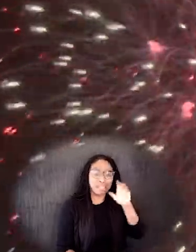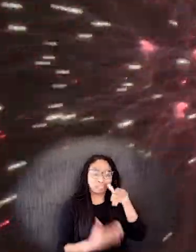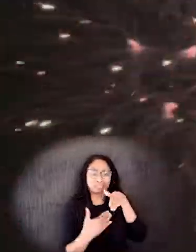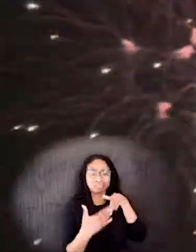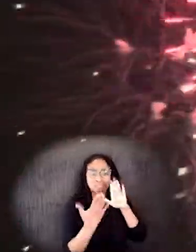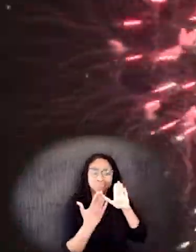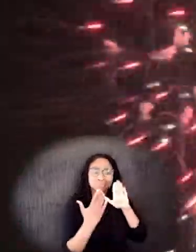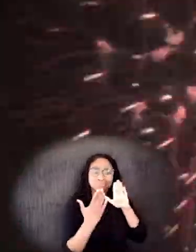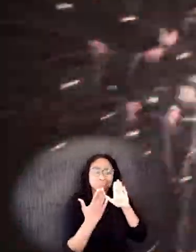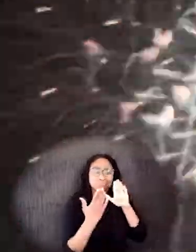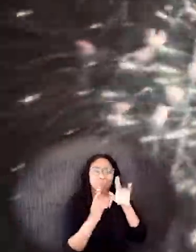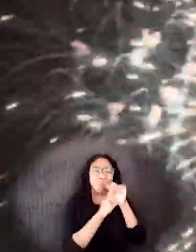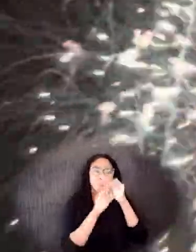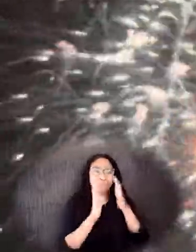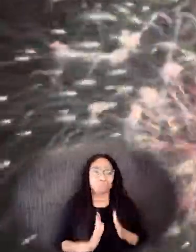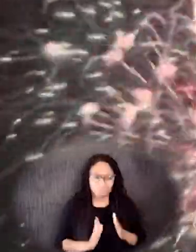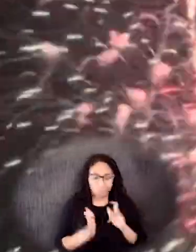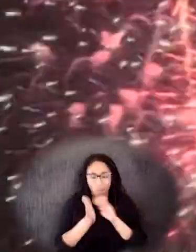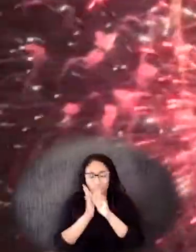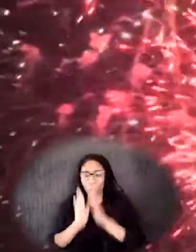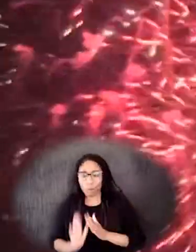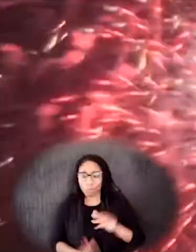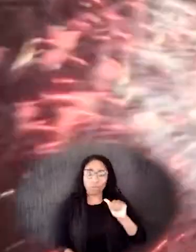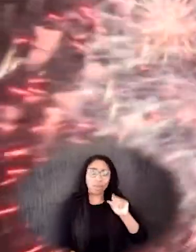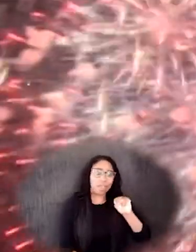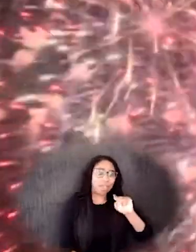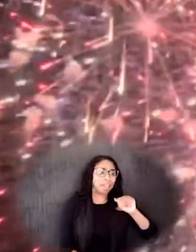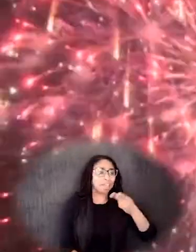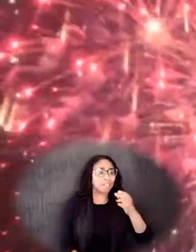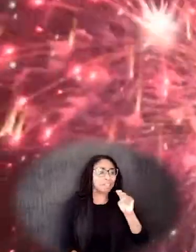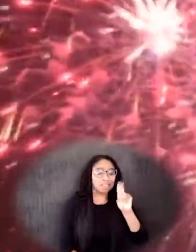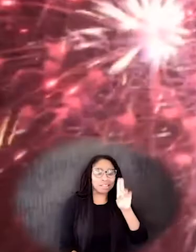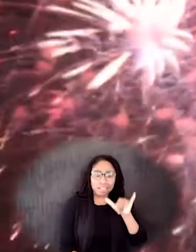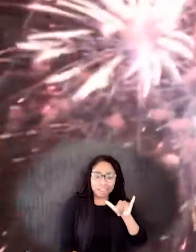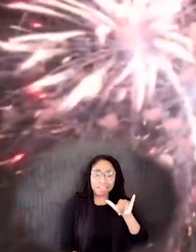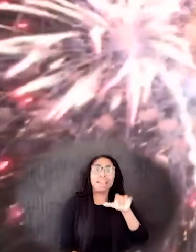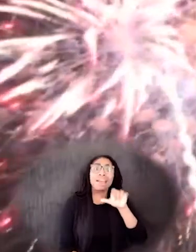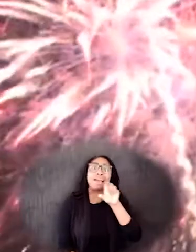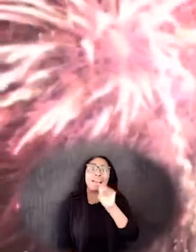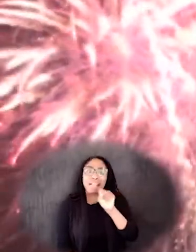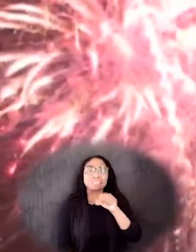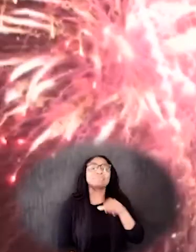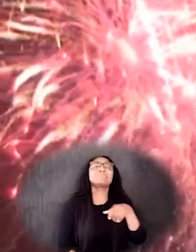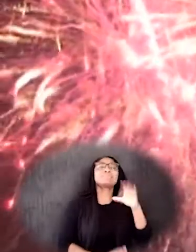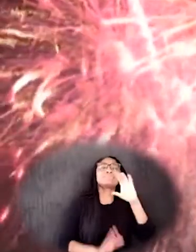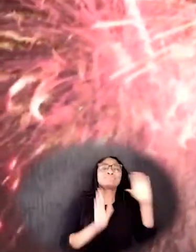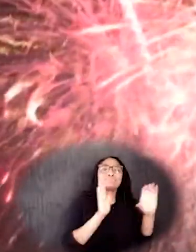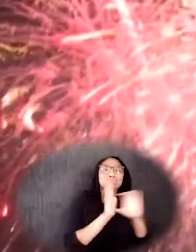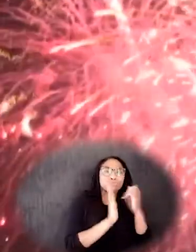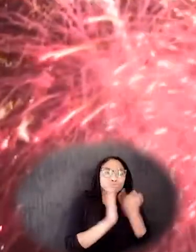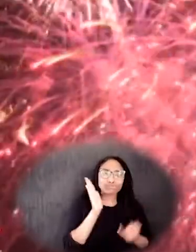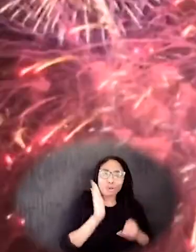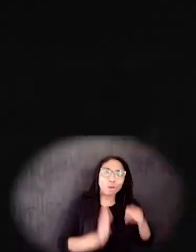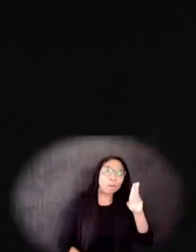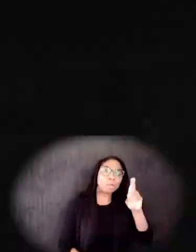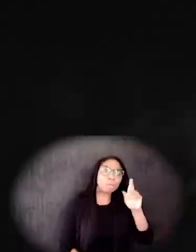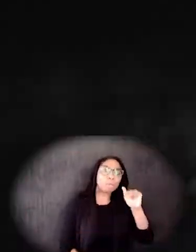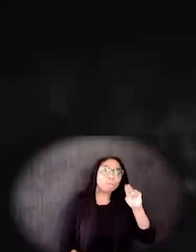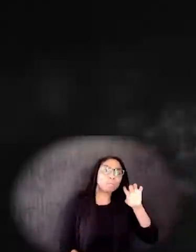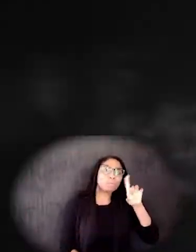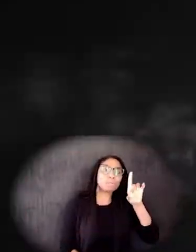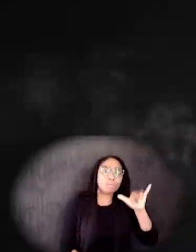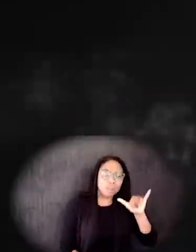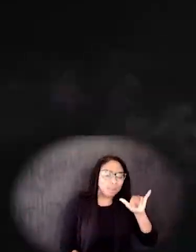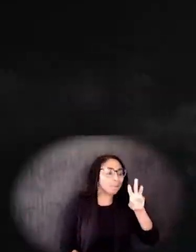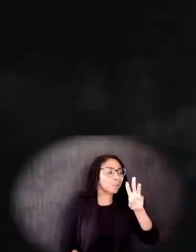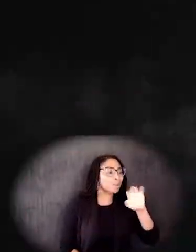Faces the Bully by Anthony S., with illustrations by Brandy Williams. This book features Paradise,